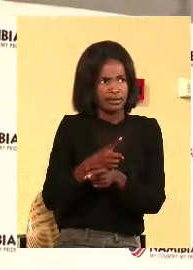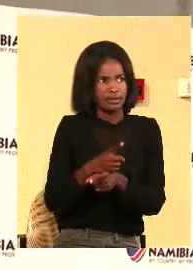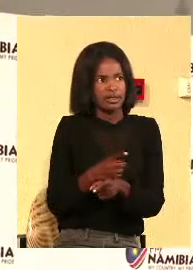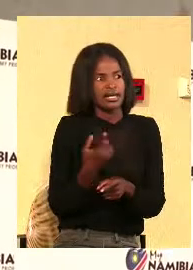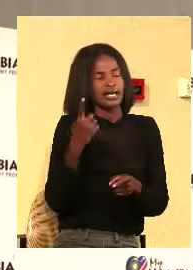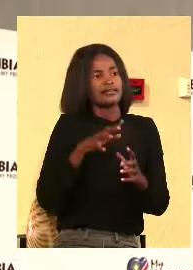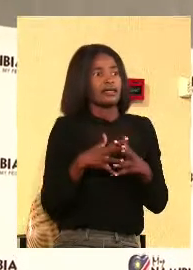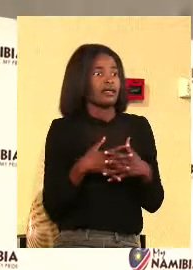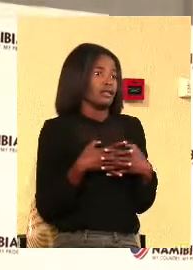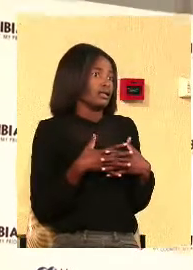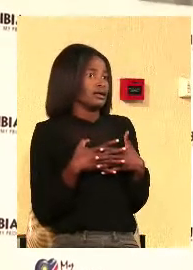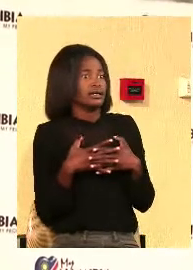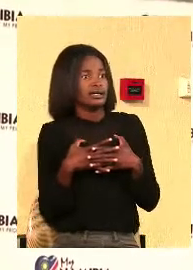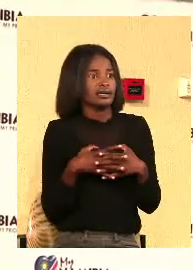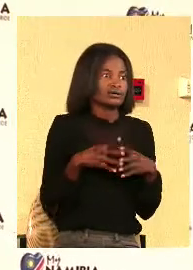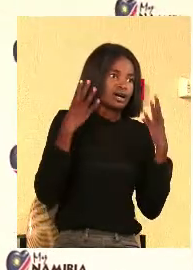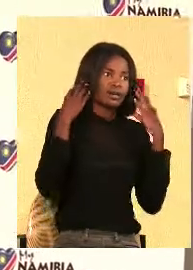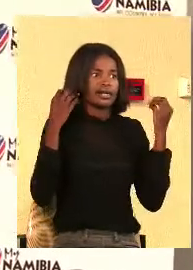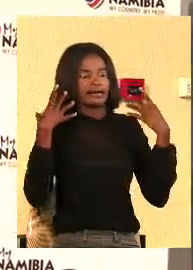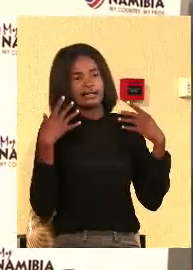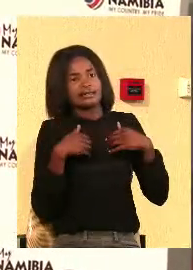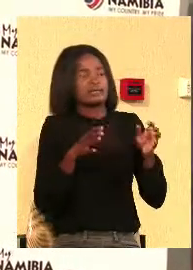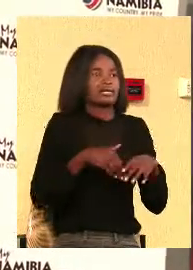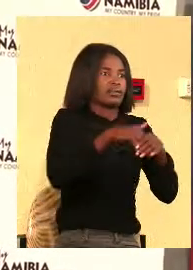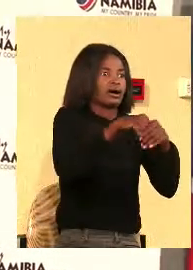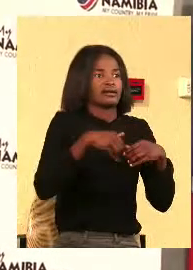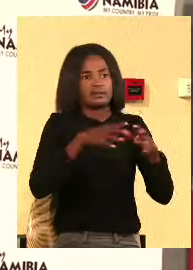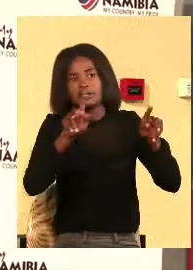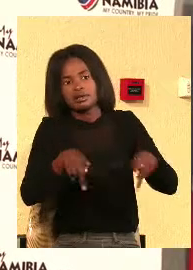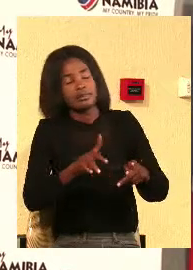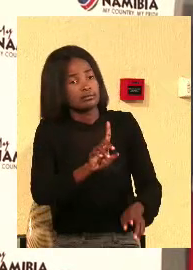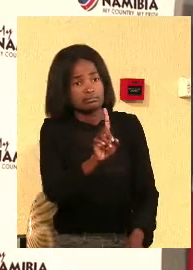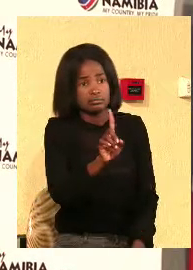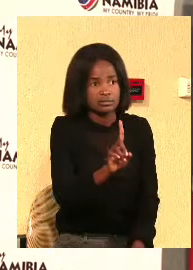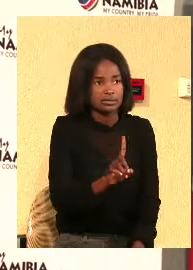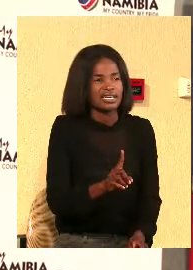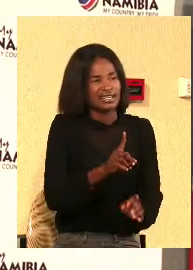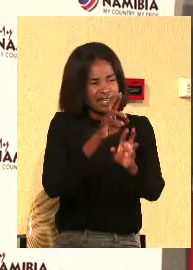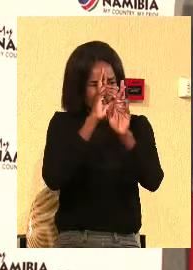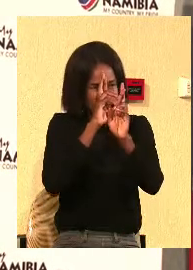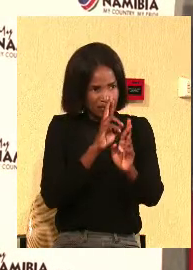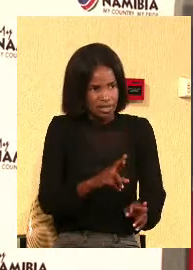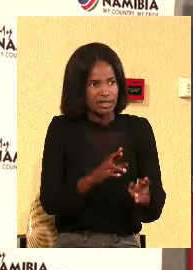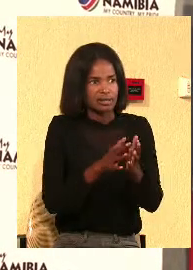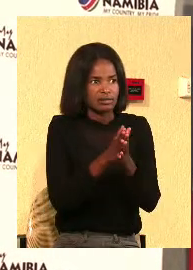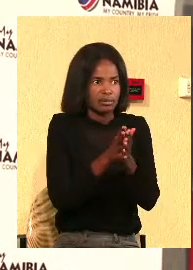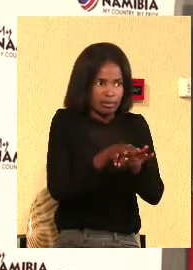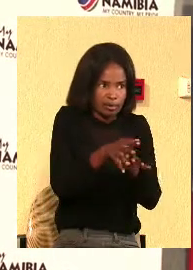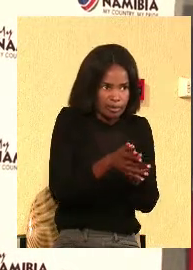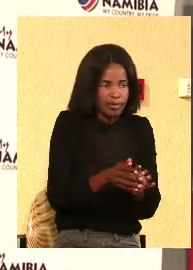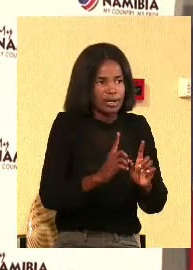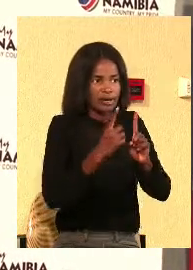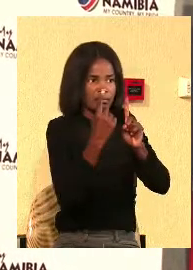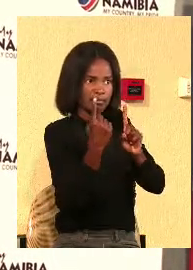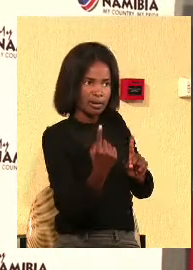cannot be complacent. So you need to follow the health directives. We need to